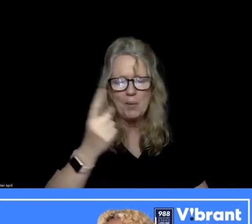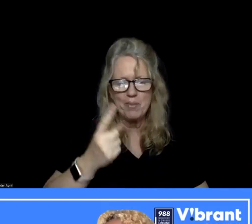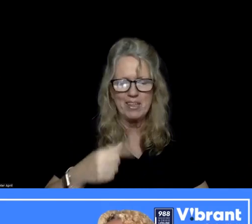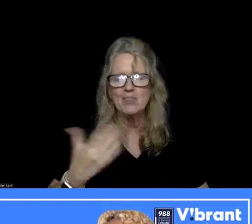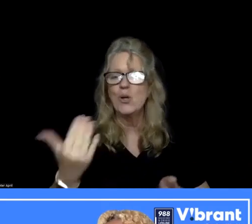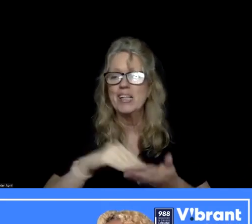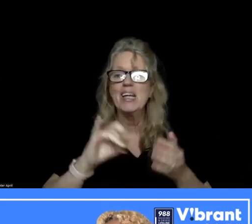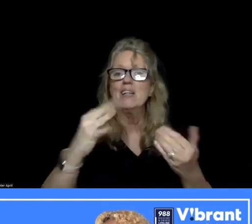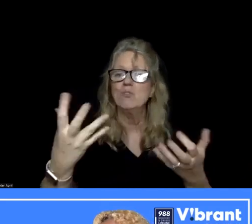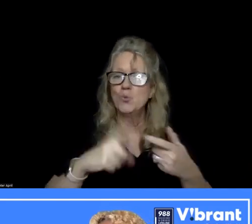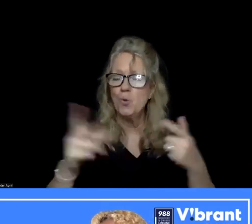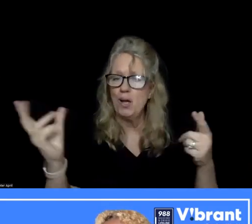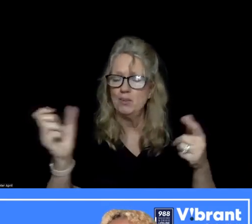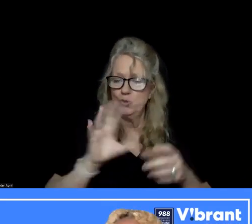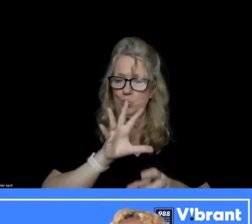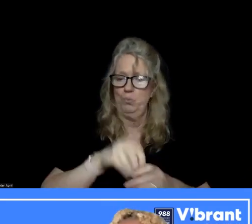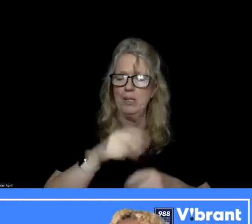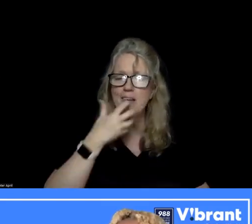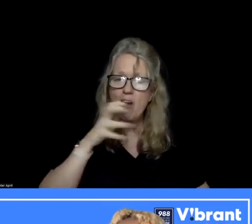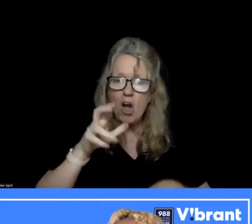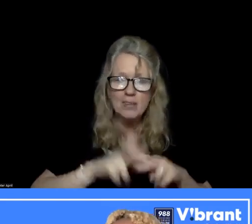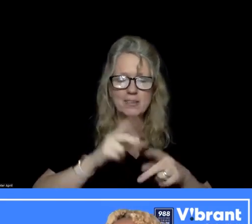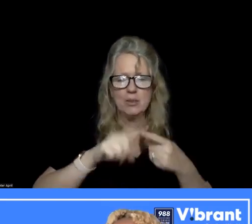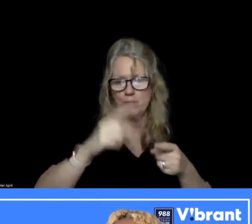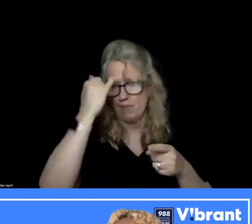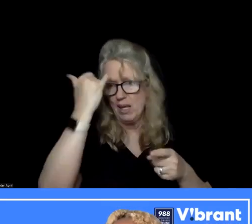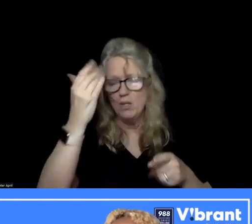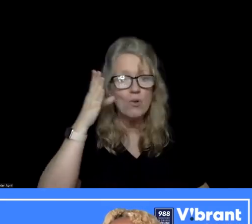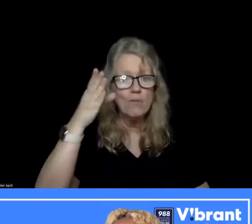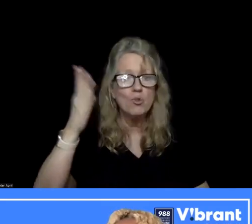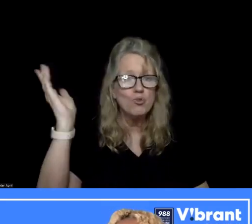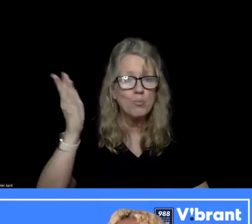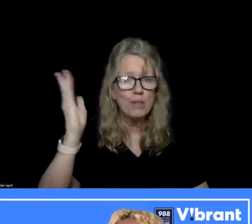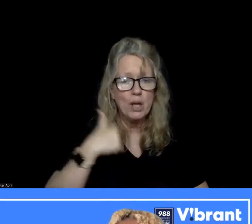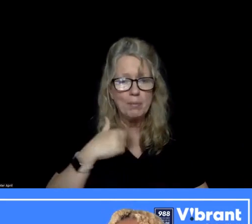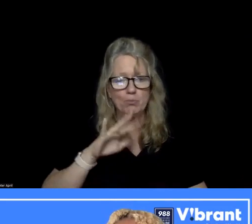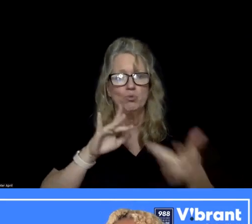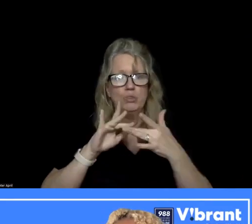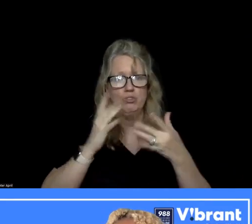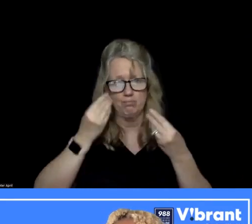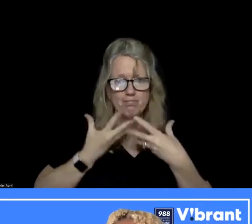Again, if you want to participate in the hot seat, or if you have an idea for a future presentation, please reach out, let